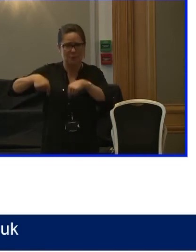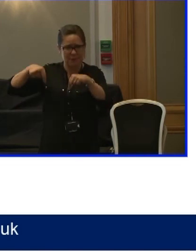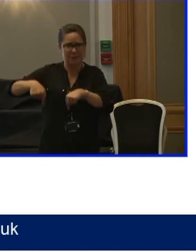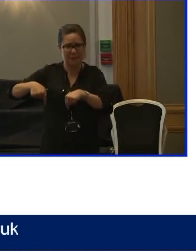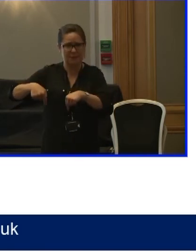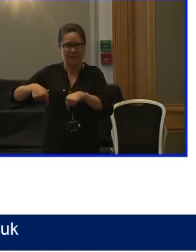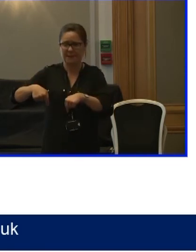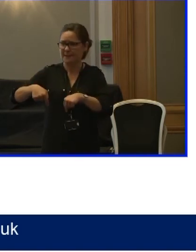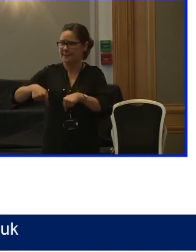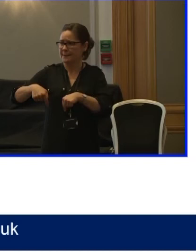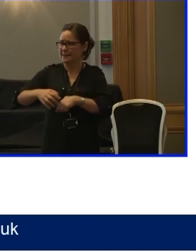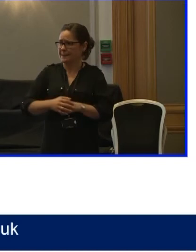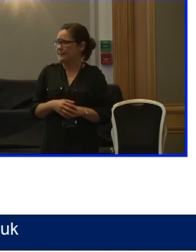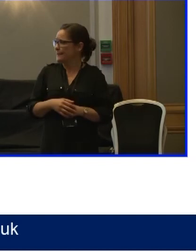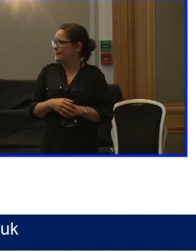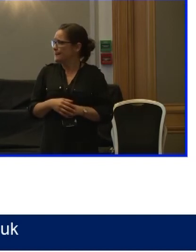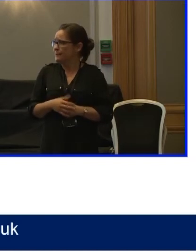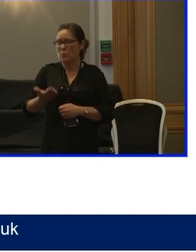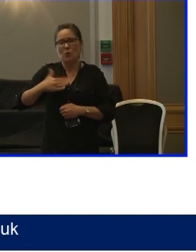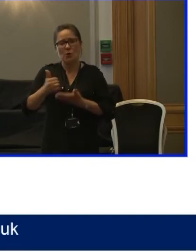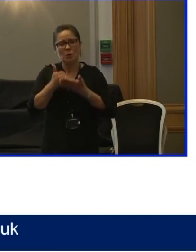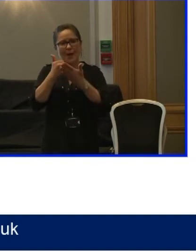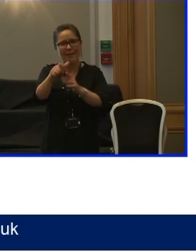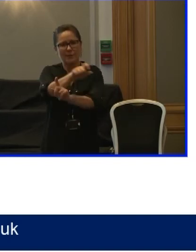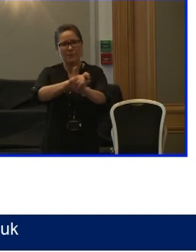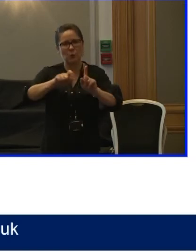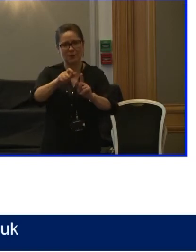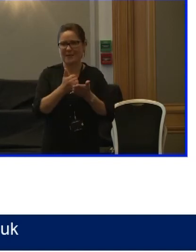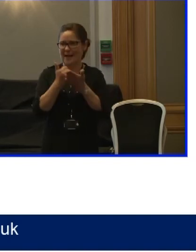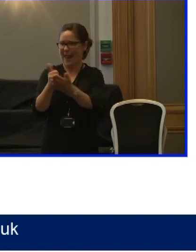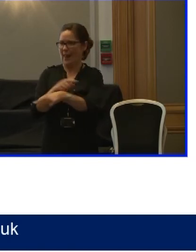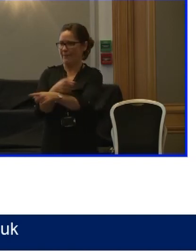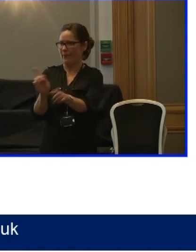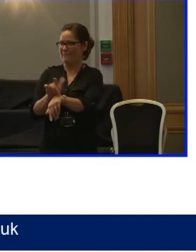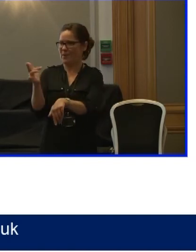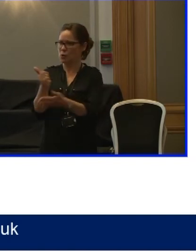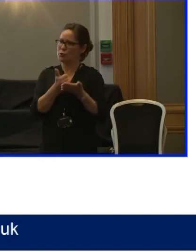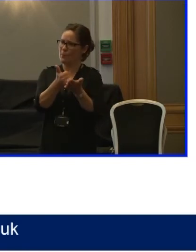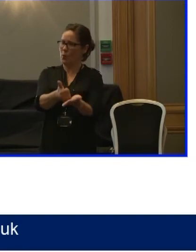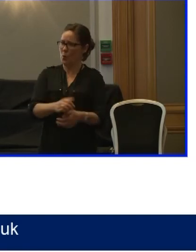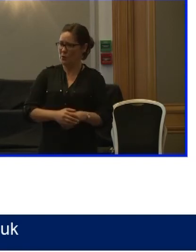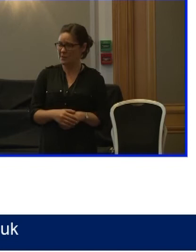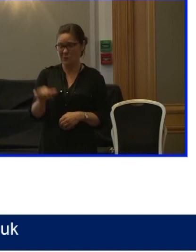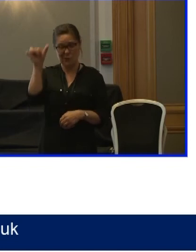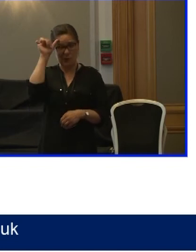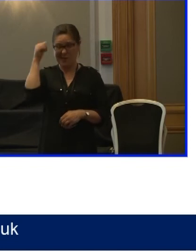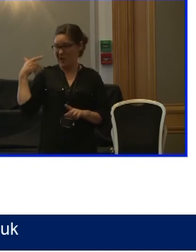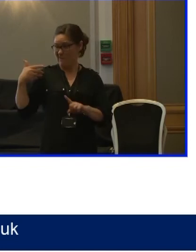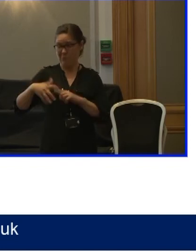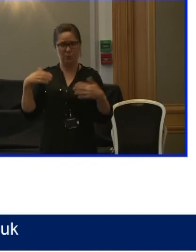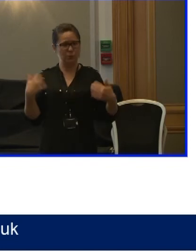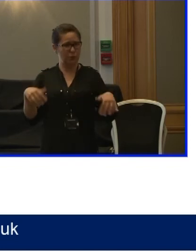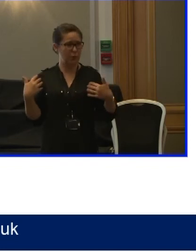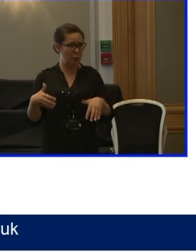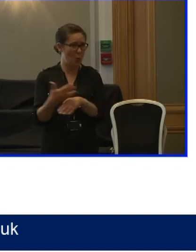We really want to help and support you to help our community. And we know you do an amazing job with very little resources on